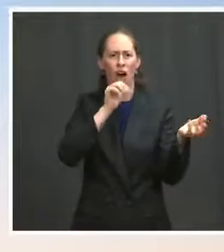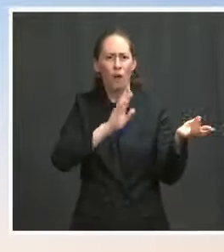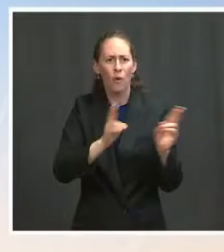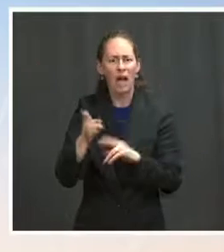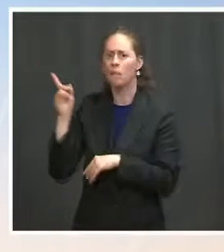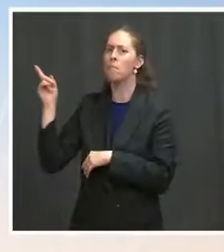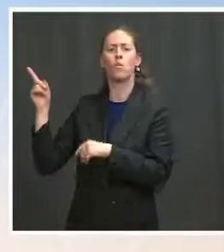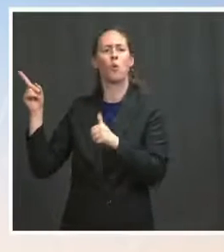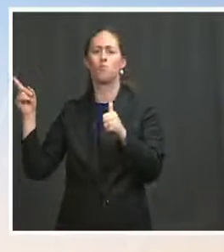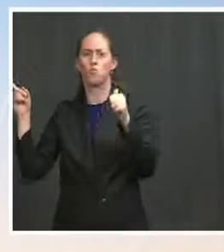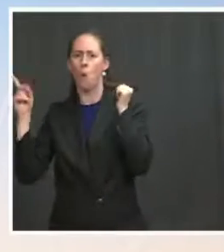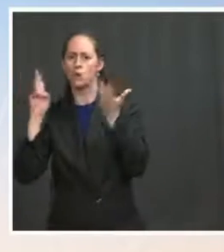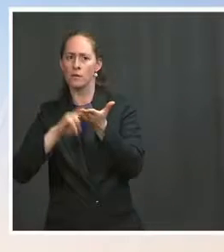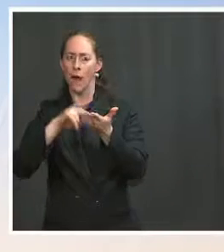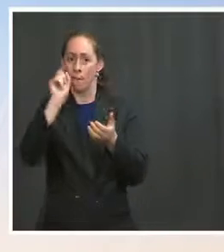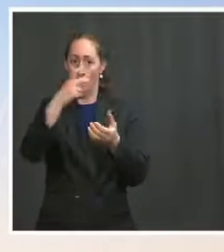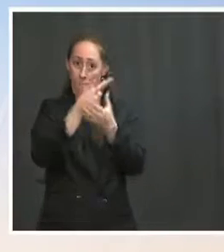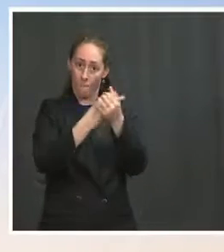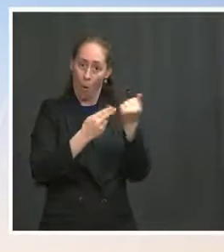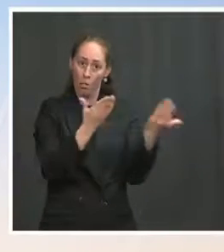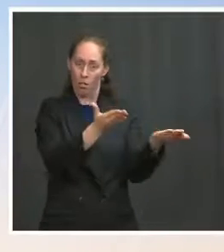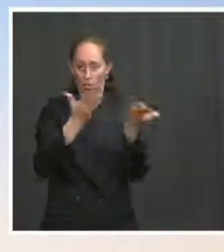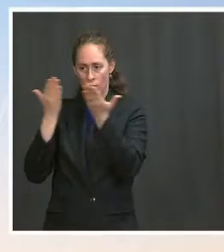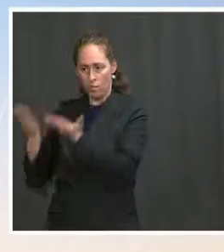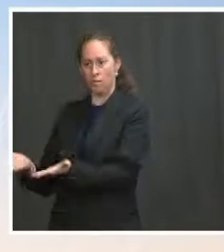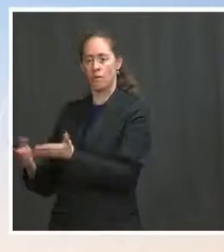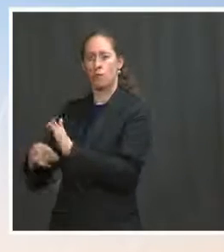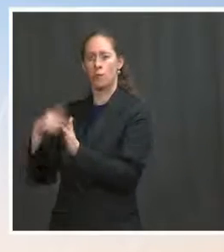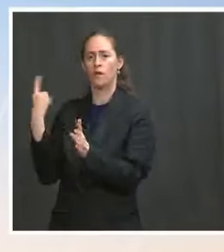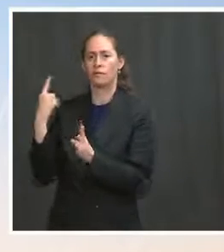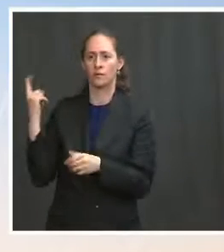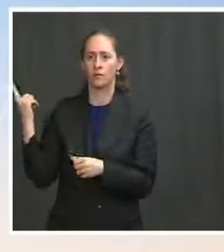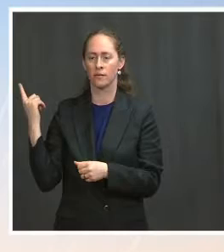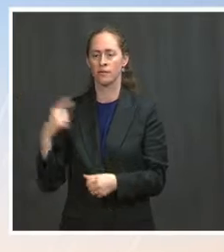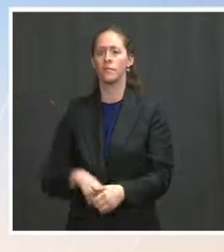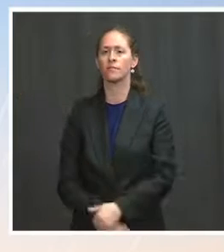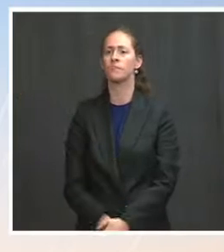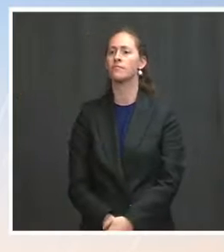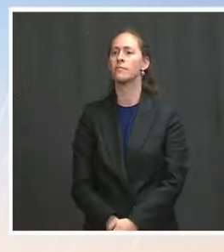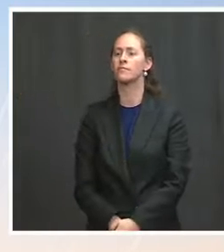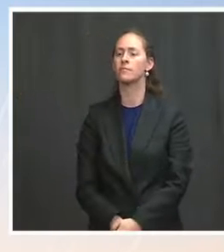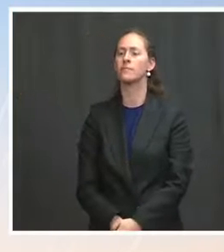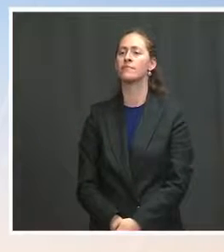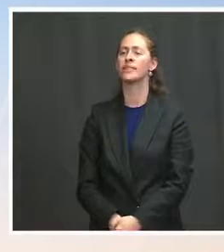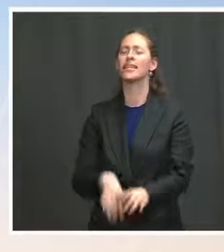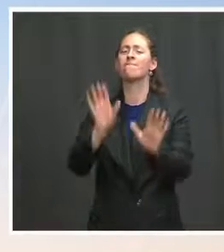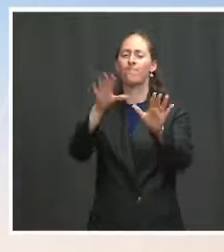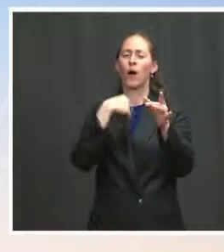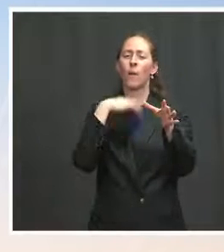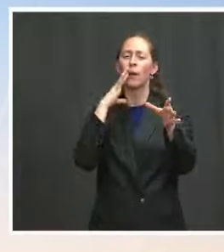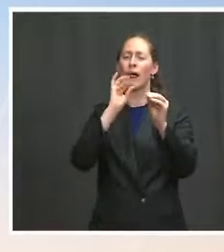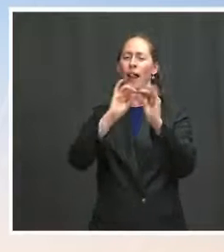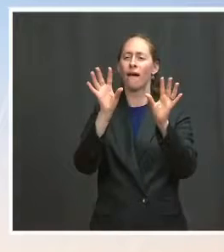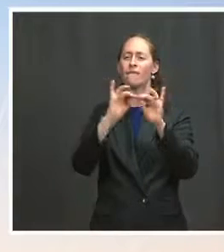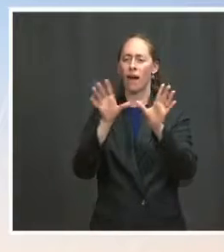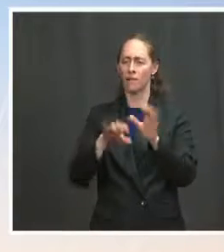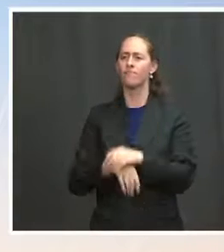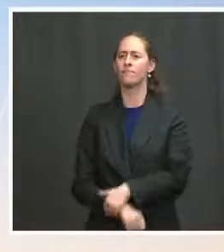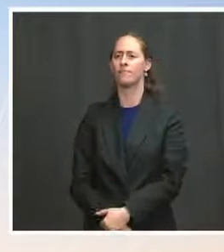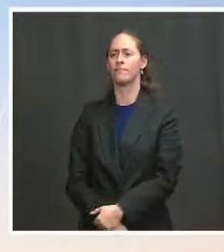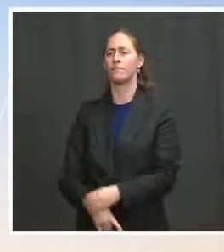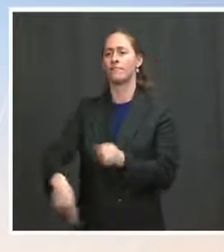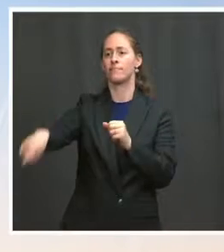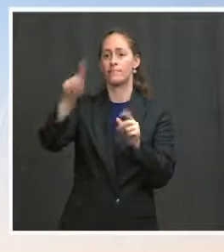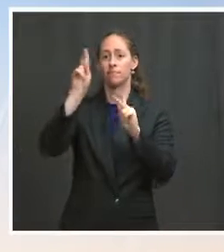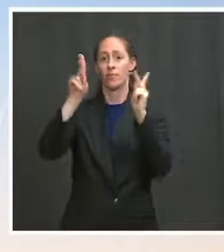take a step back here, because I think the American people are quite focused on how we're getting work done on their behalf, less focused on the mechanics of